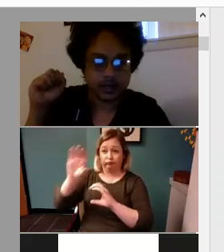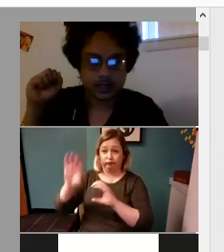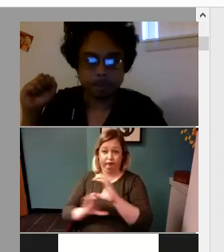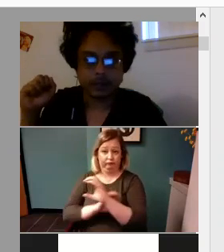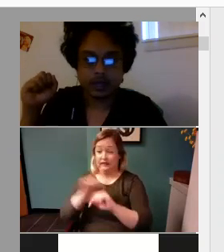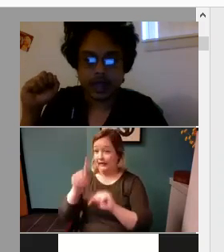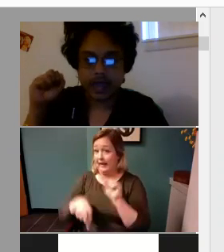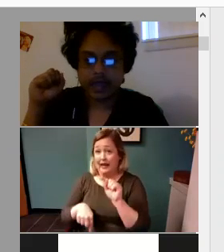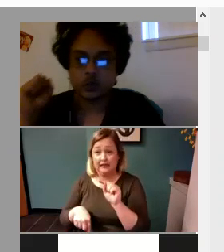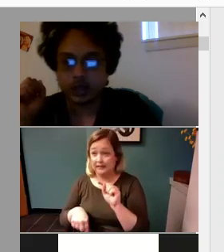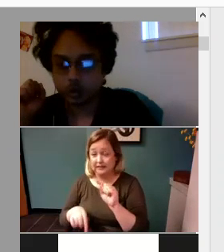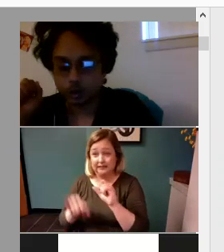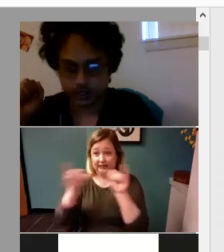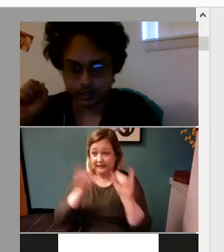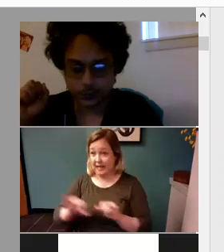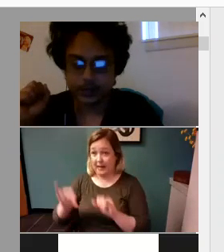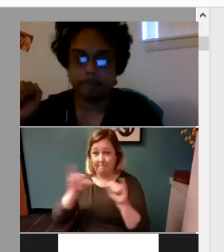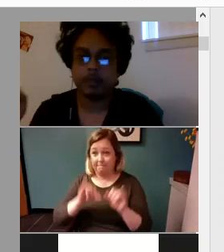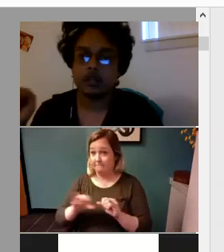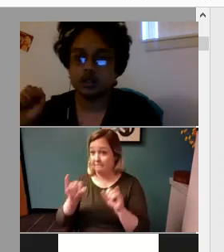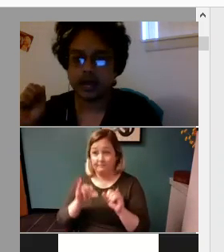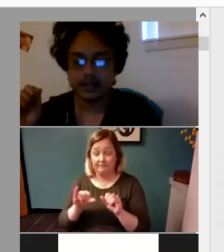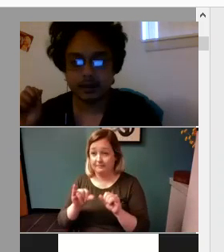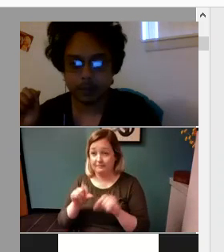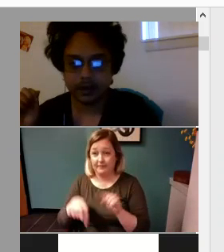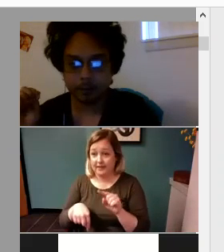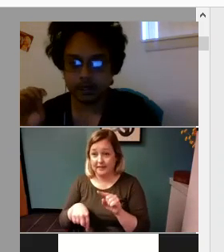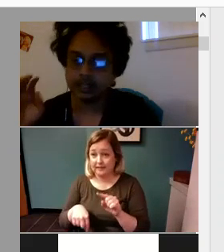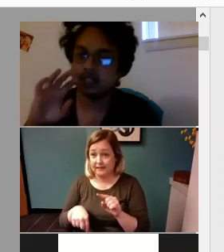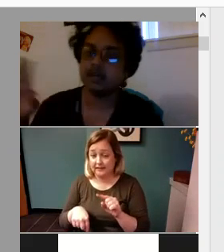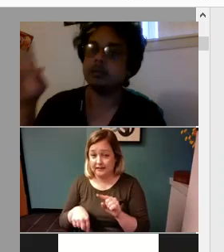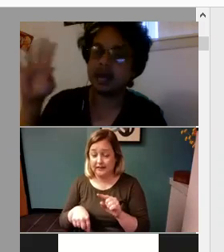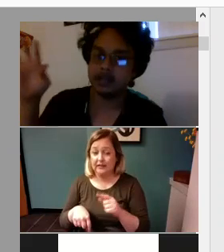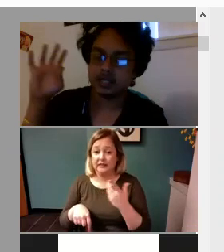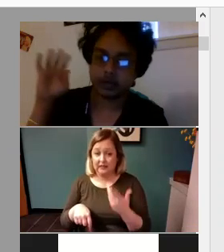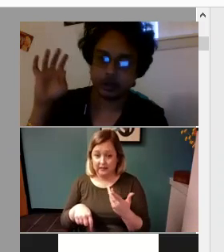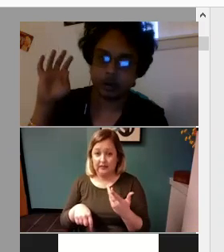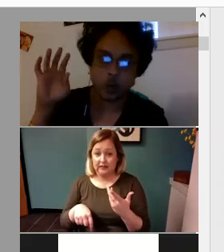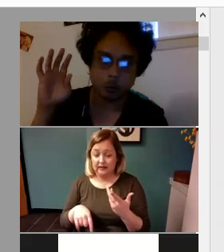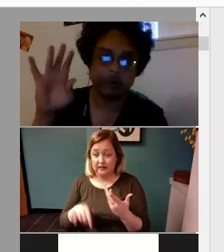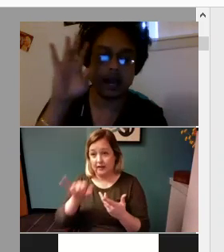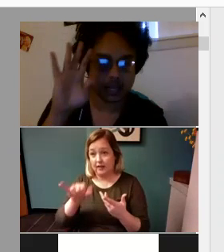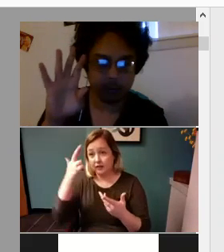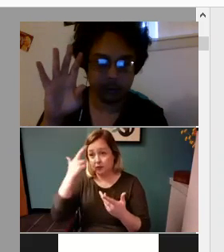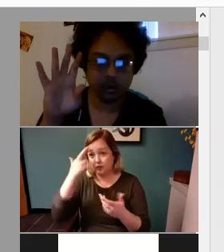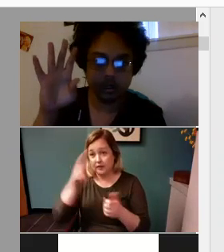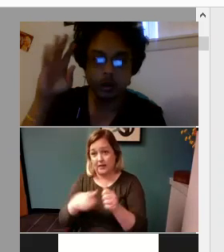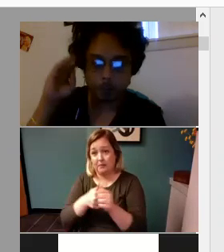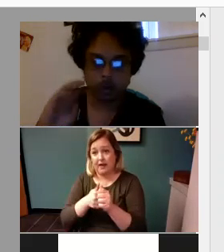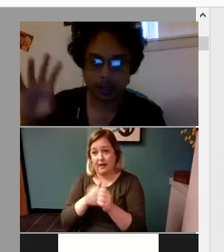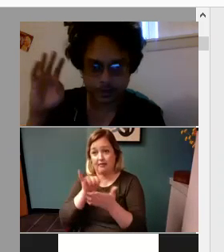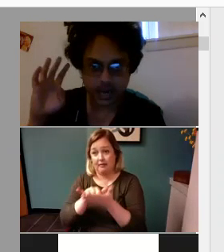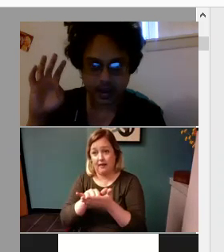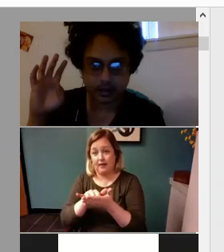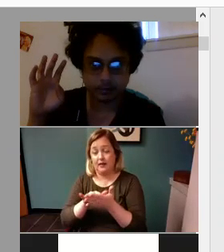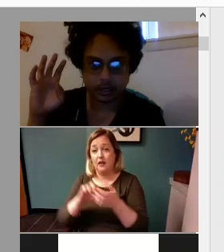same colors as with those colors, right? So that is the main reasoning behind this particular problem. I'll come to